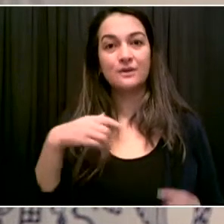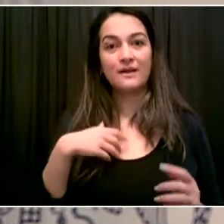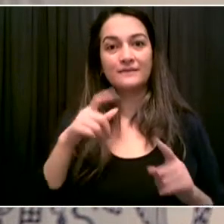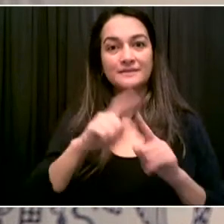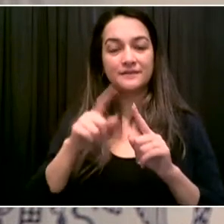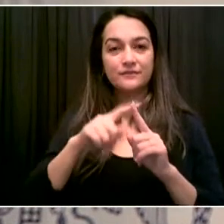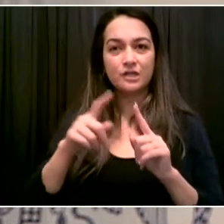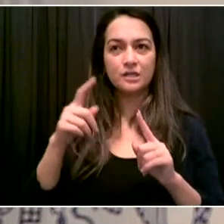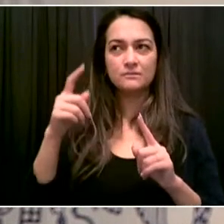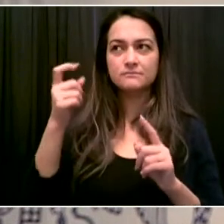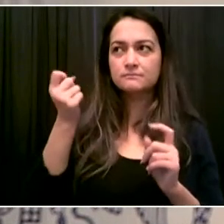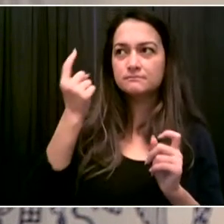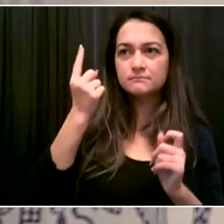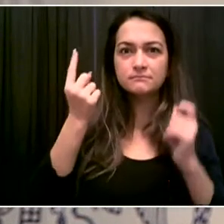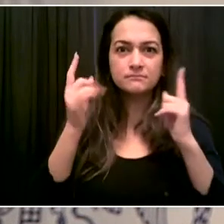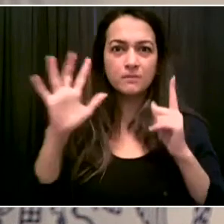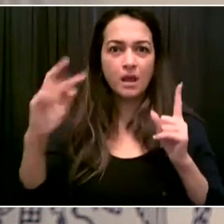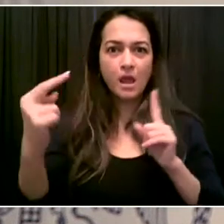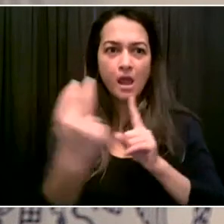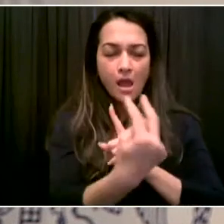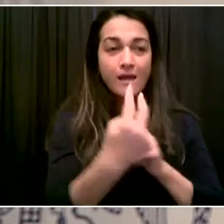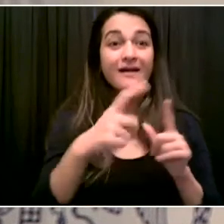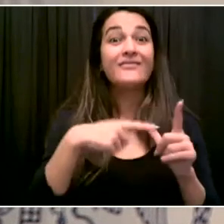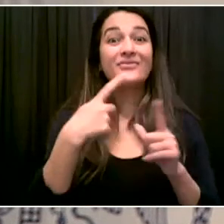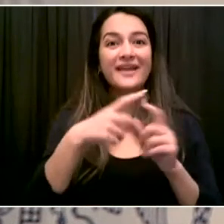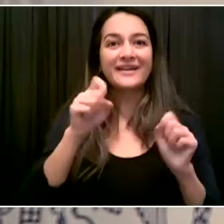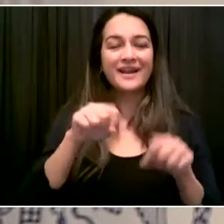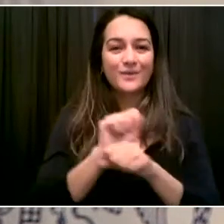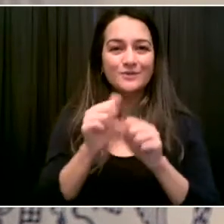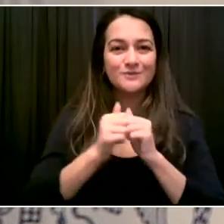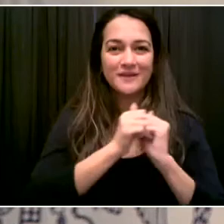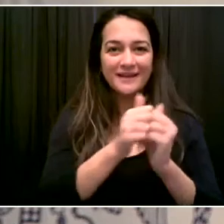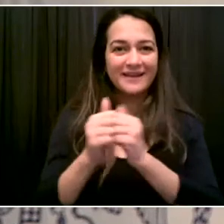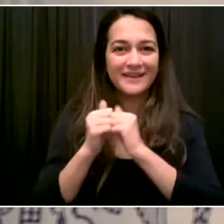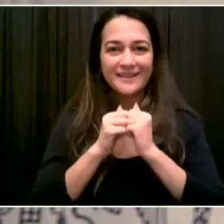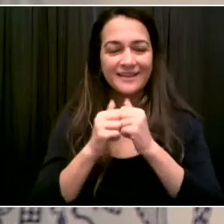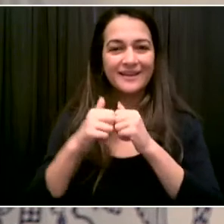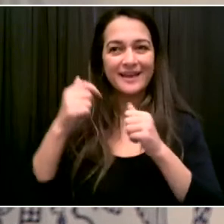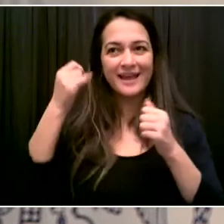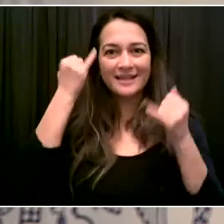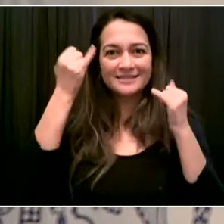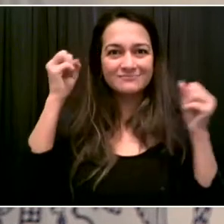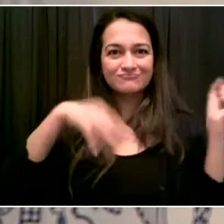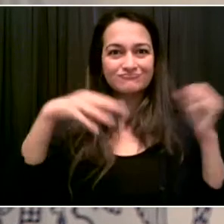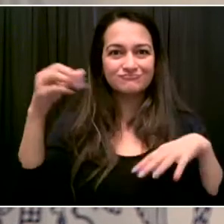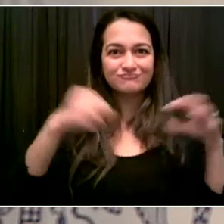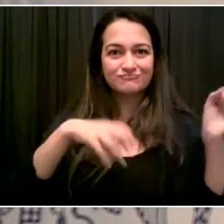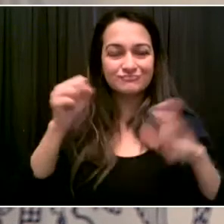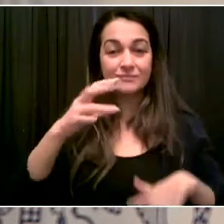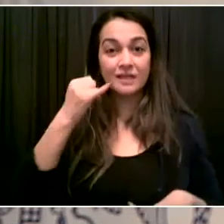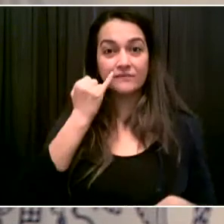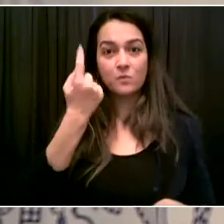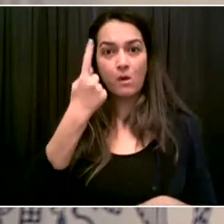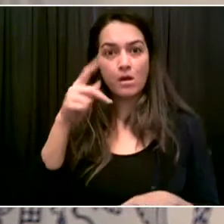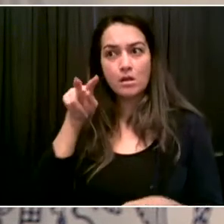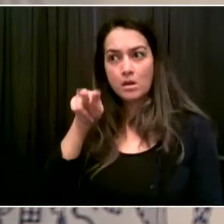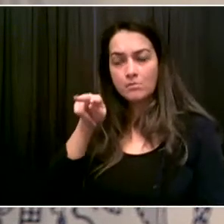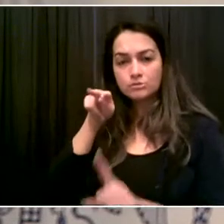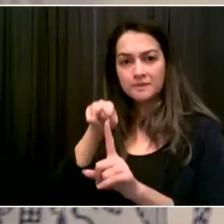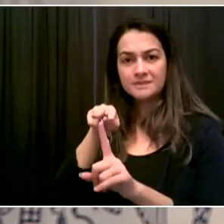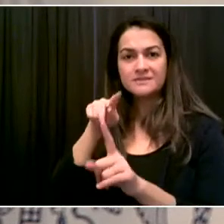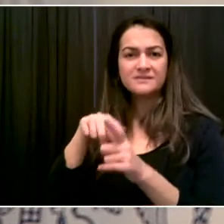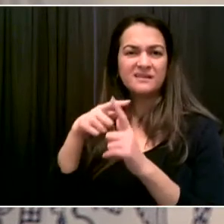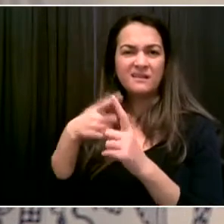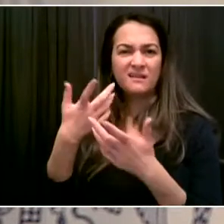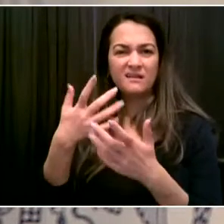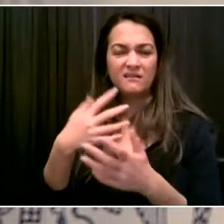people will put it out there, but they still manage to find unity on many, many levels. And I think